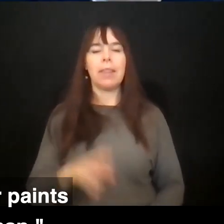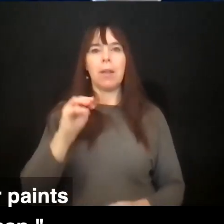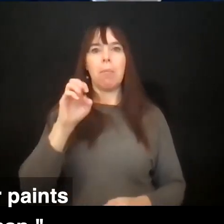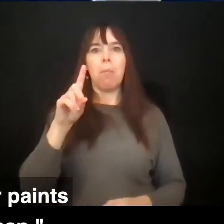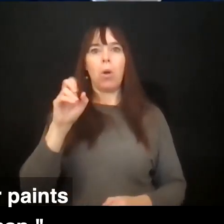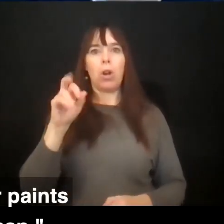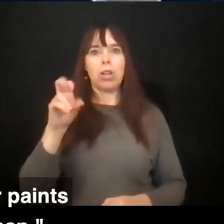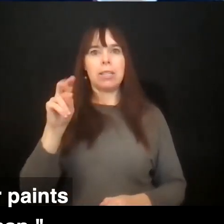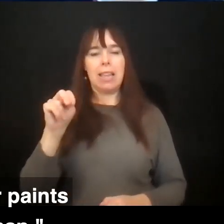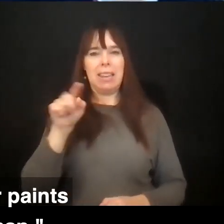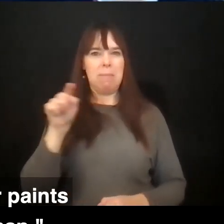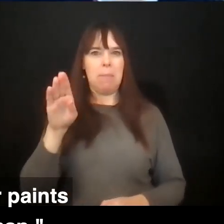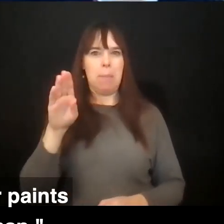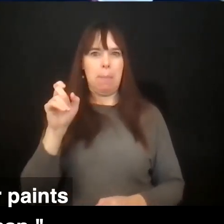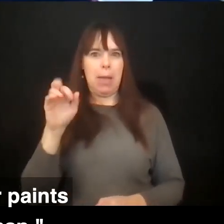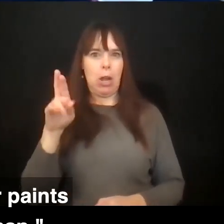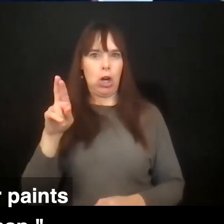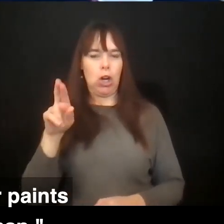Becker